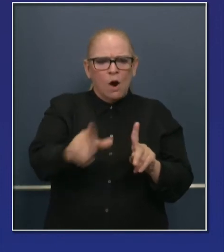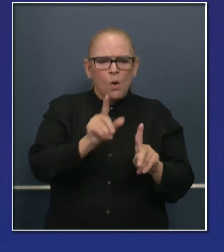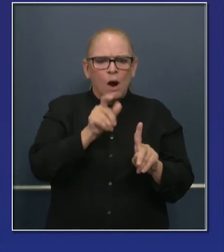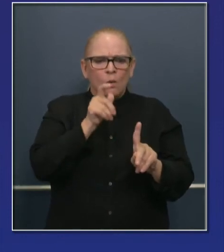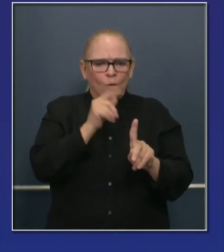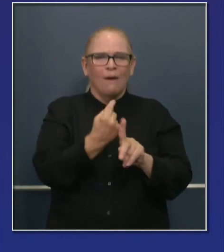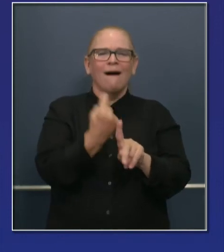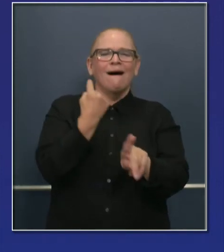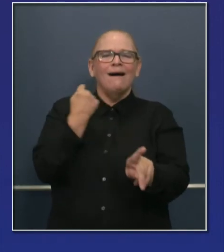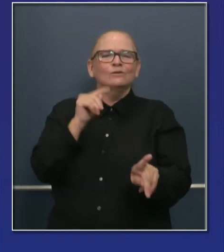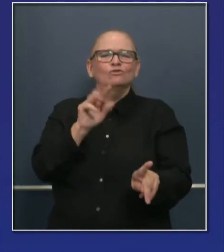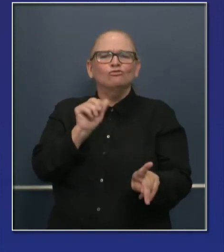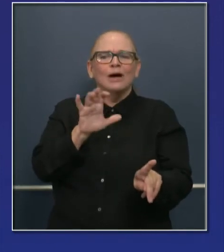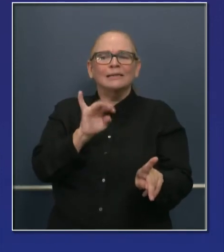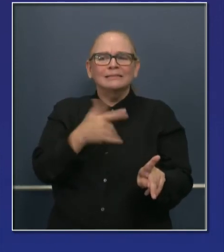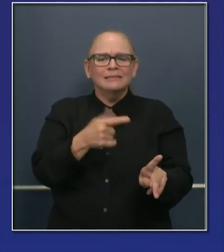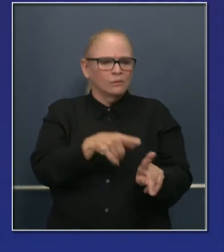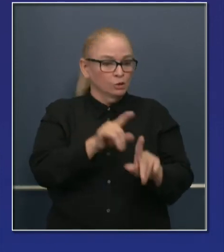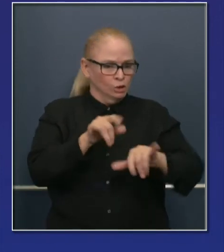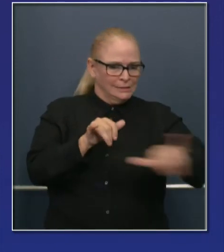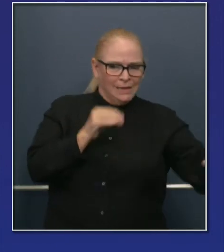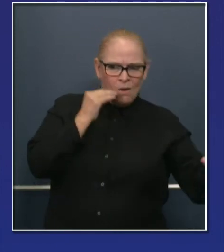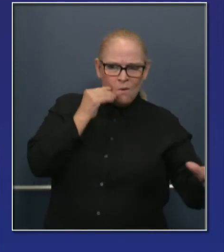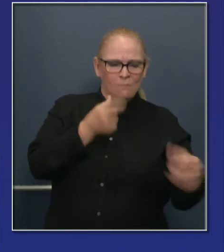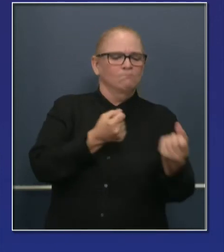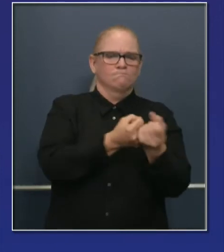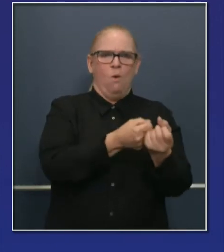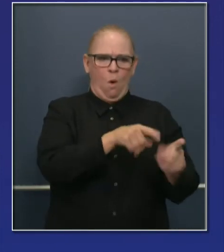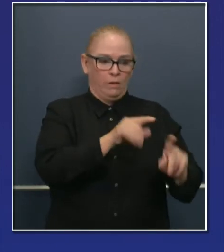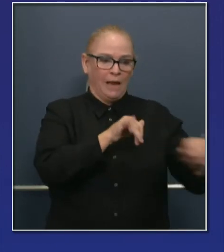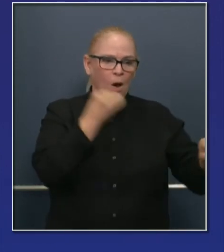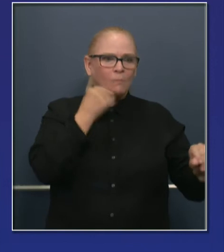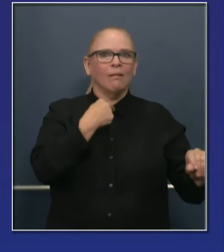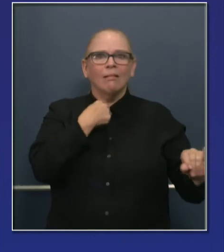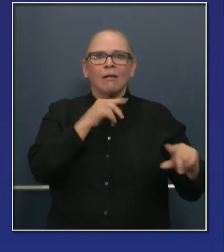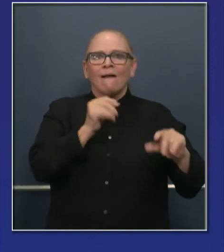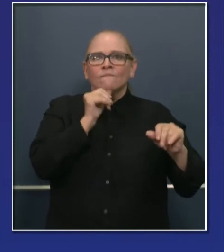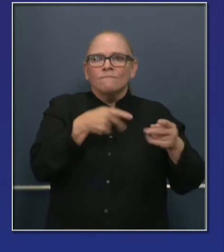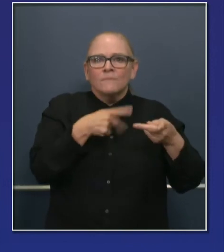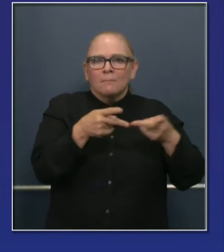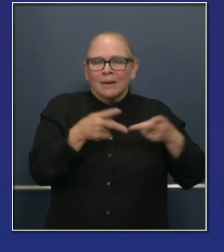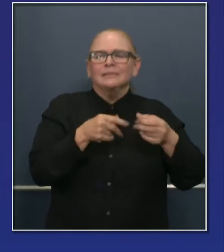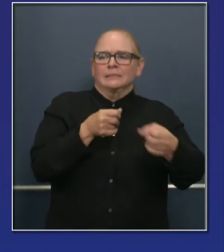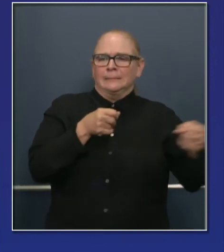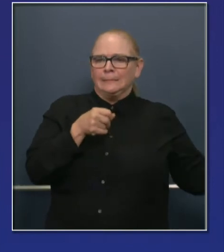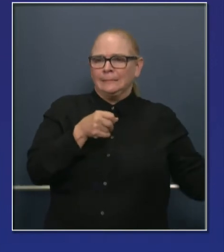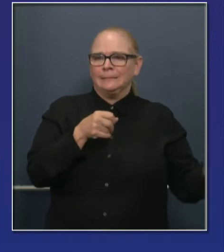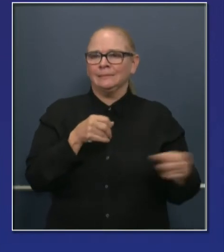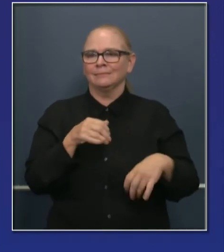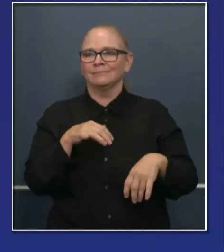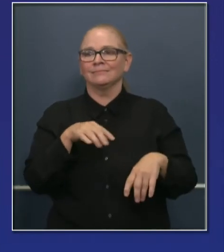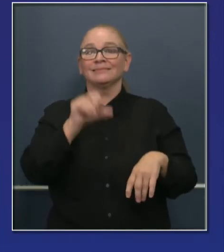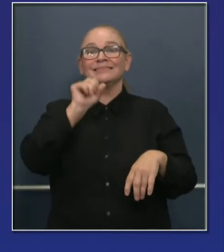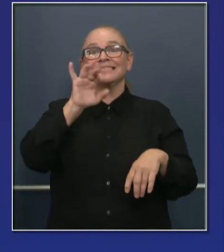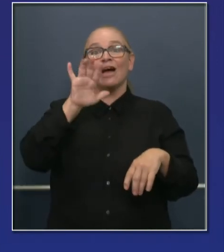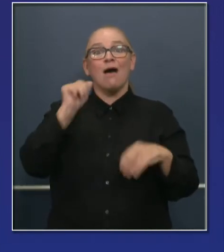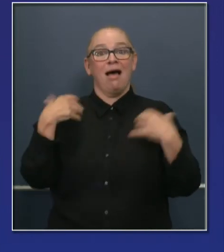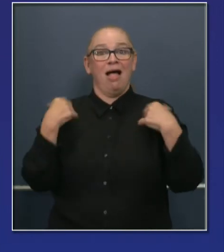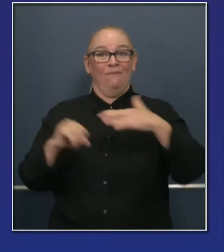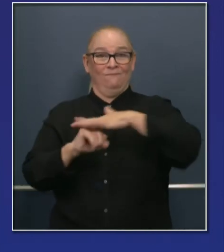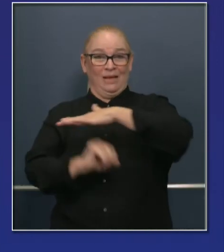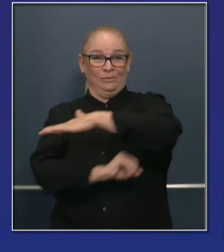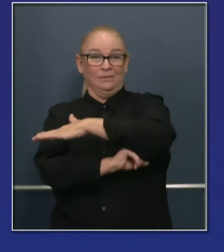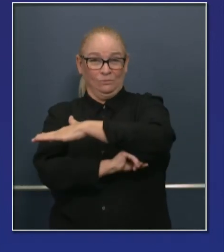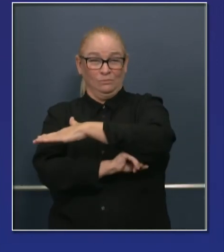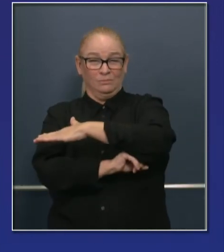that, we have been able to, and I want to thank the Sierra Health Foundation in particular, they have been able to organize